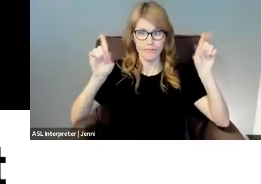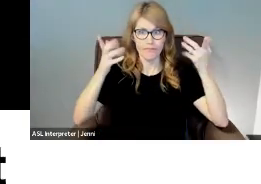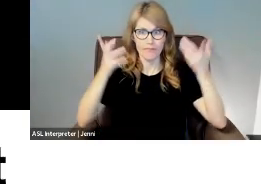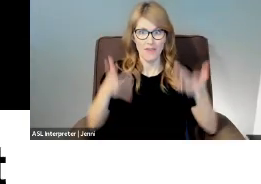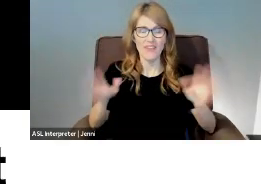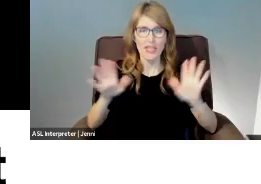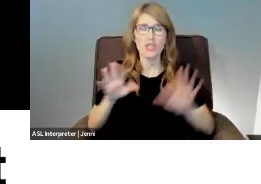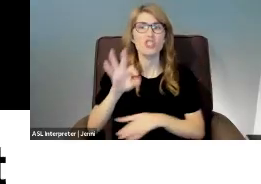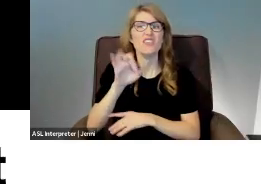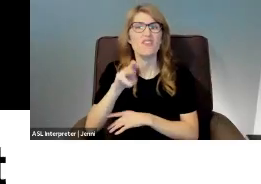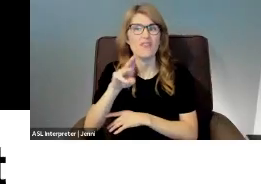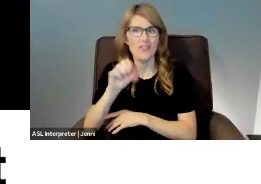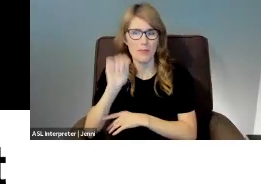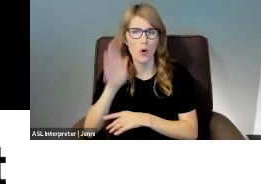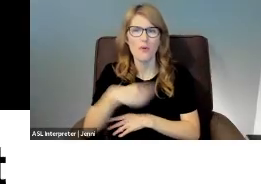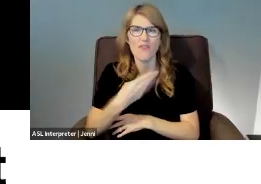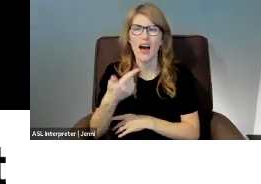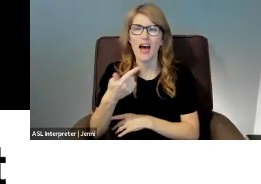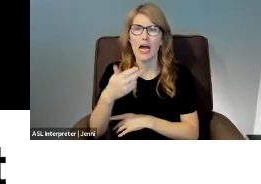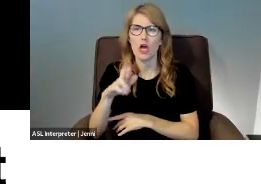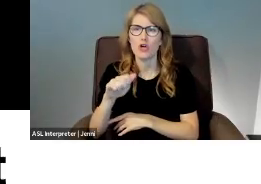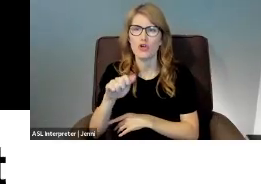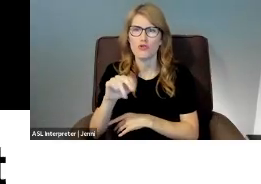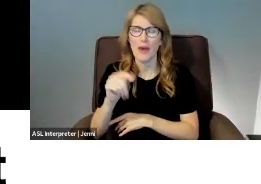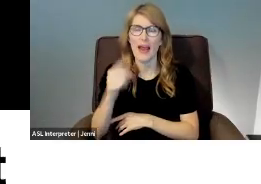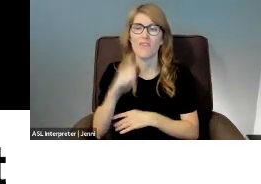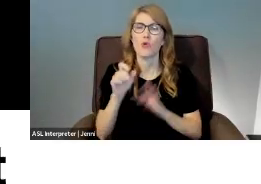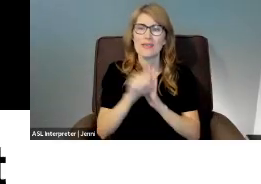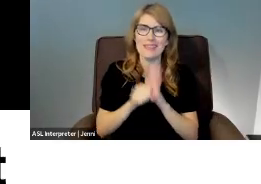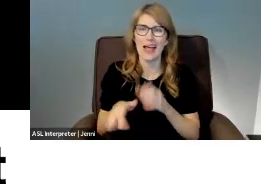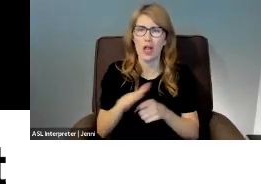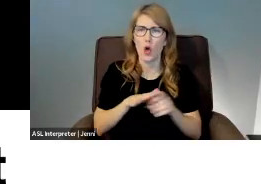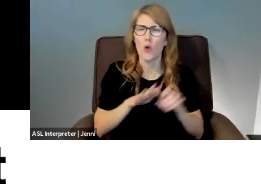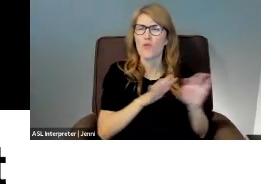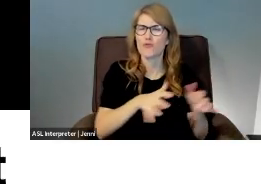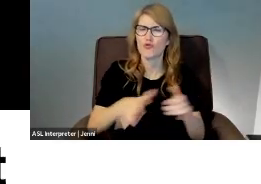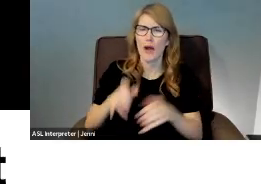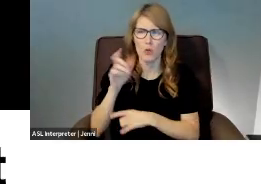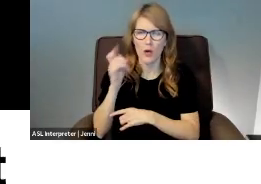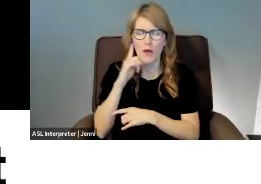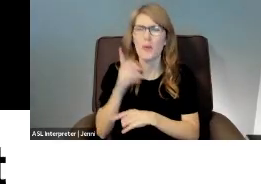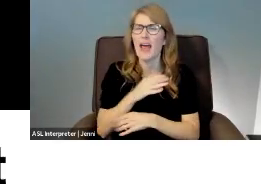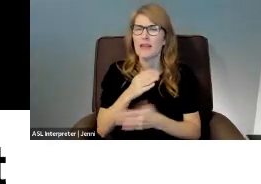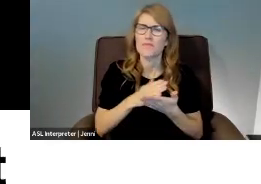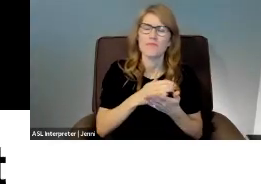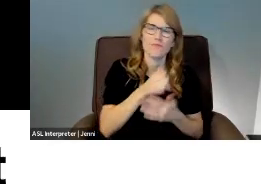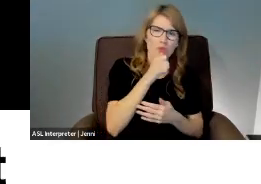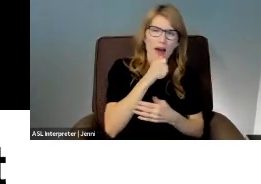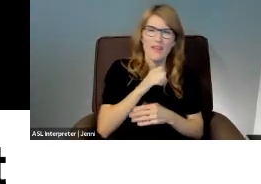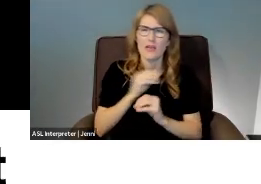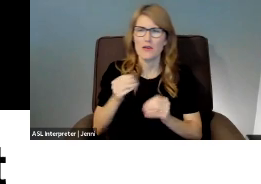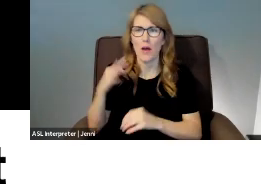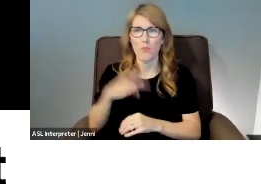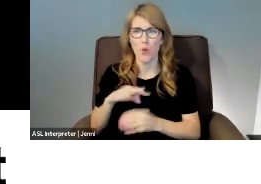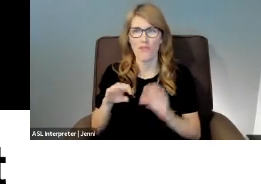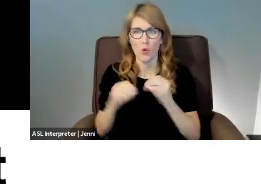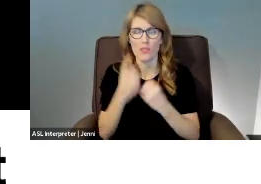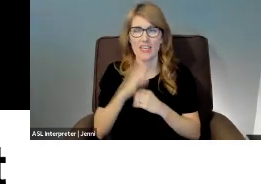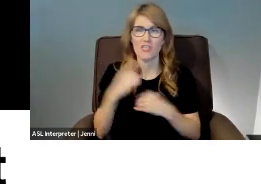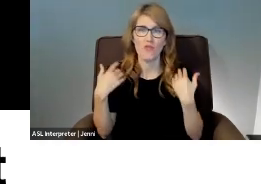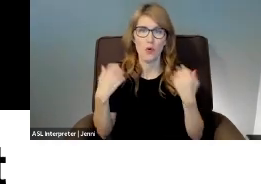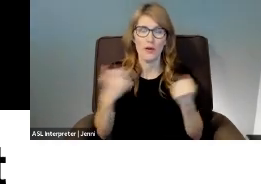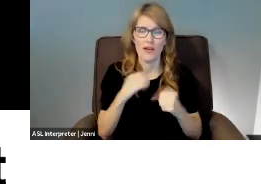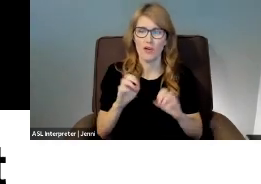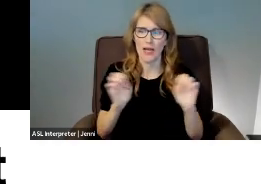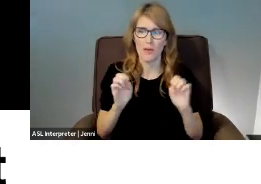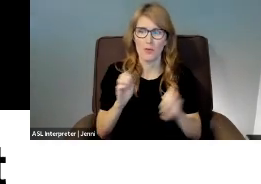provides grants to the state, tribal, and local governments, as well as certain private nonprofit organizations for recovery and emergency